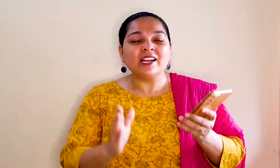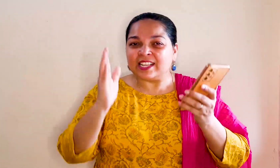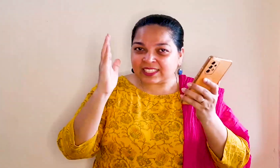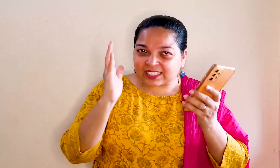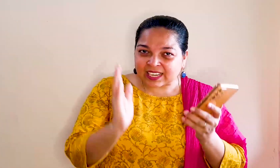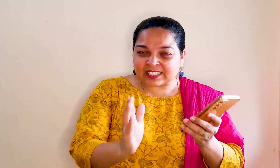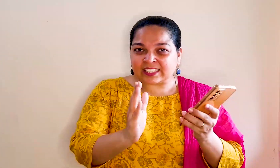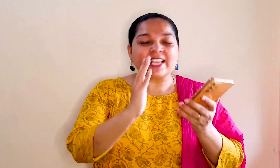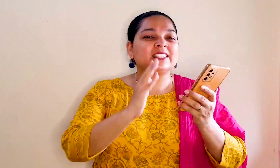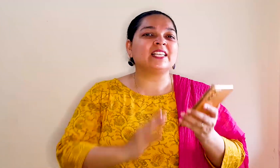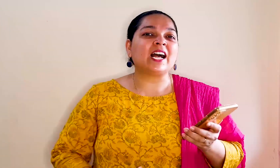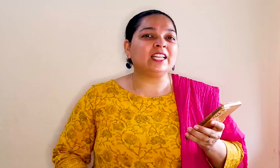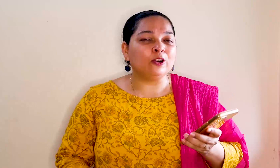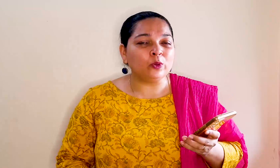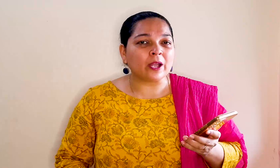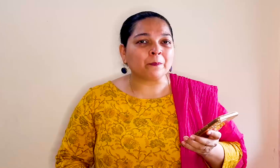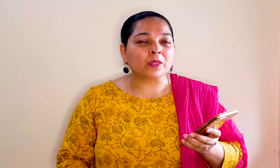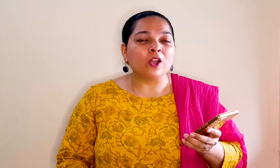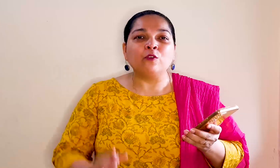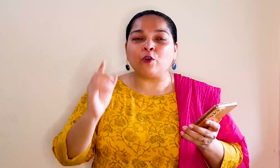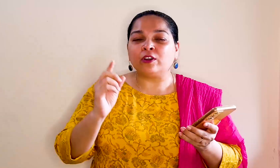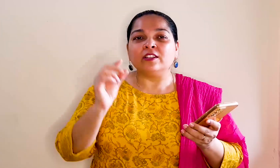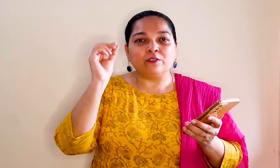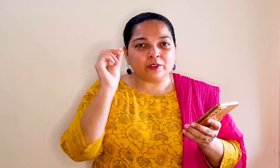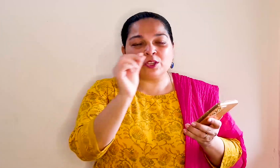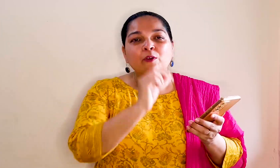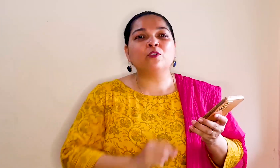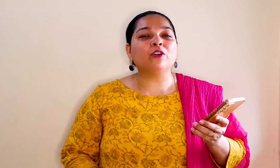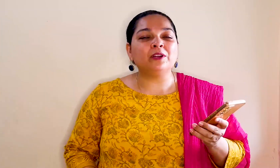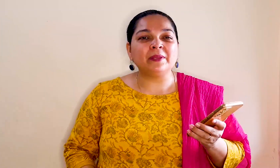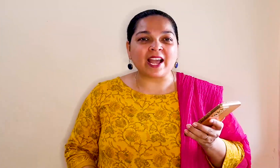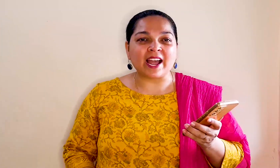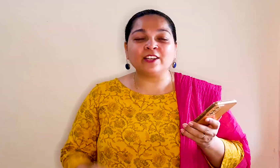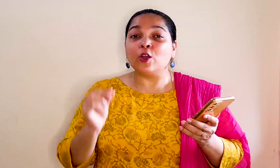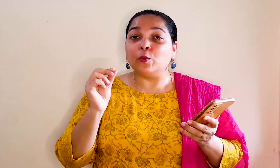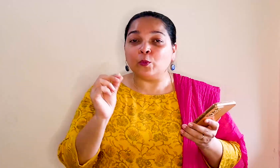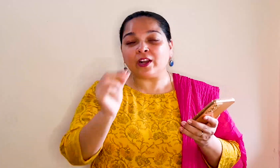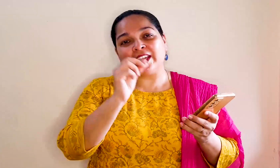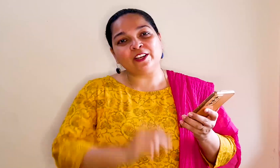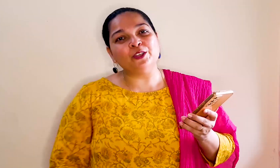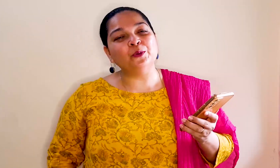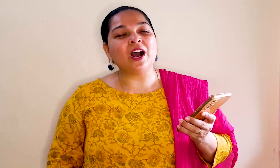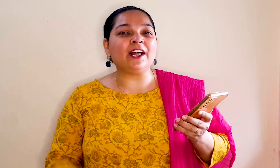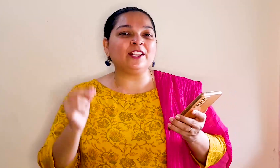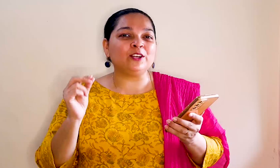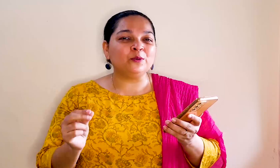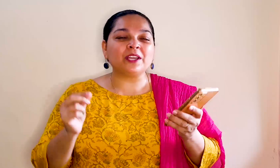a success. Hallelujah. For the wisdom of God will be at work in